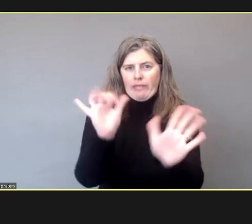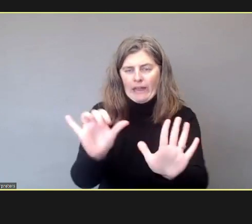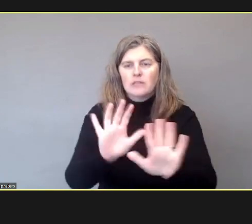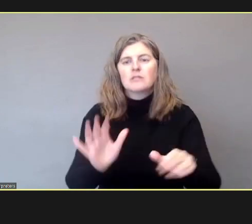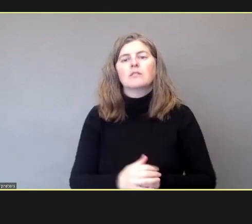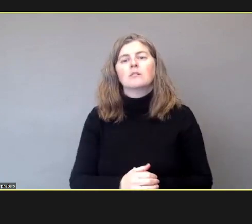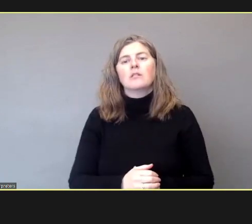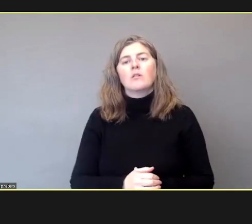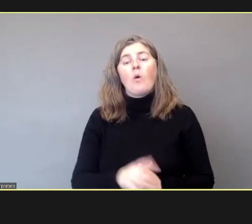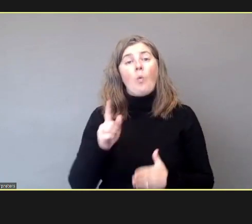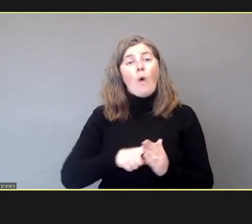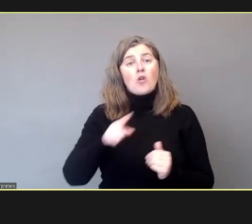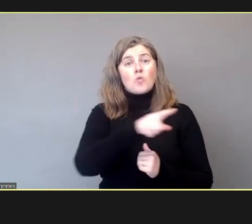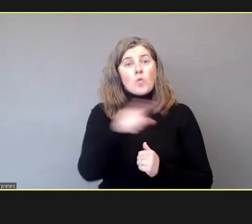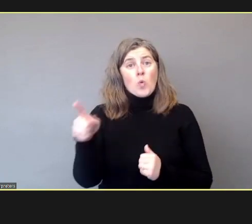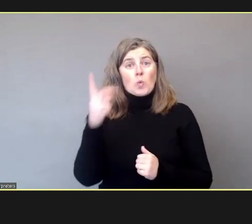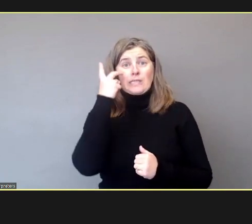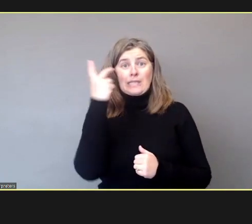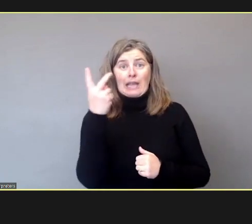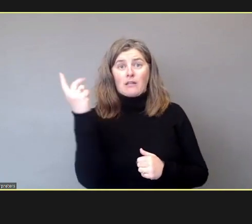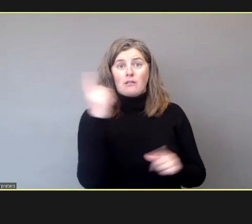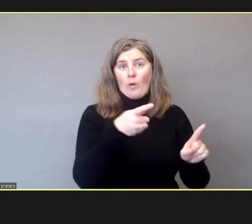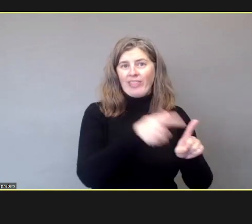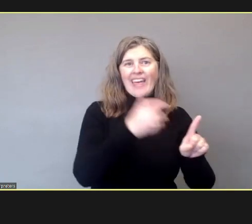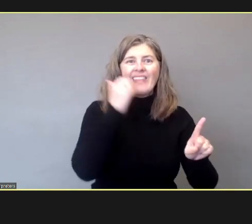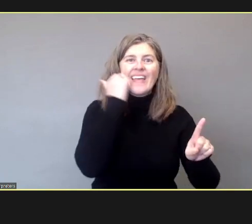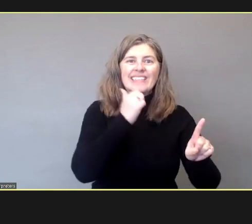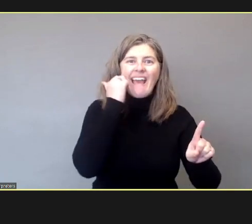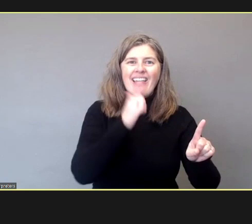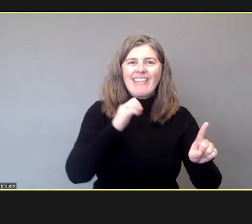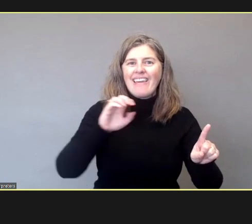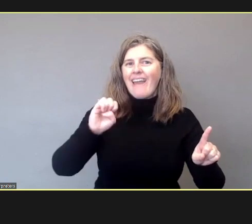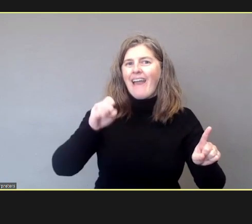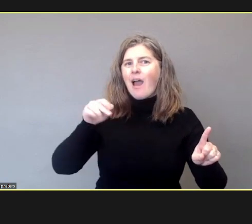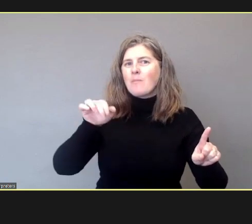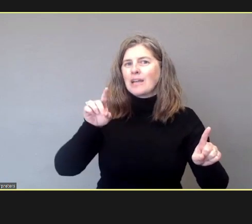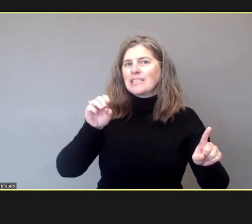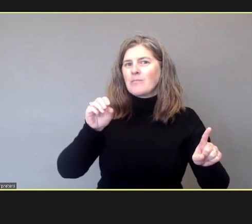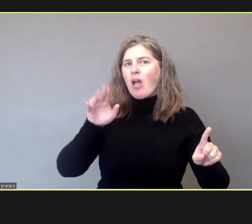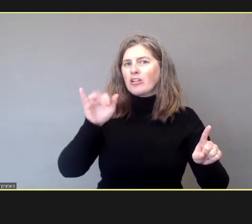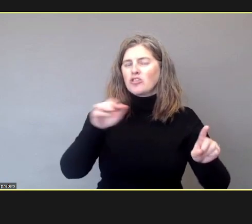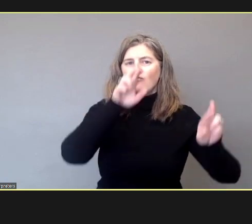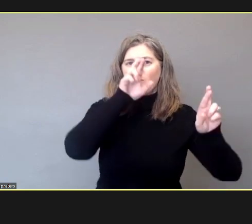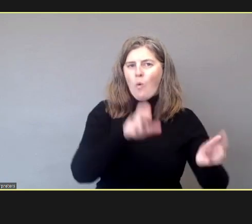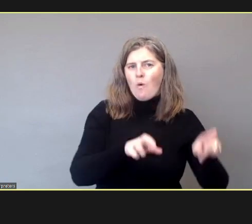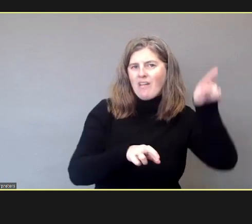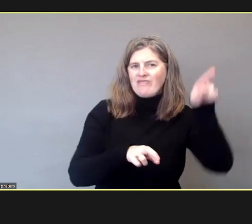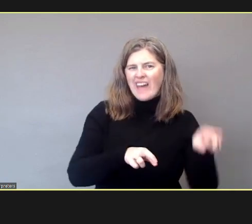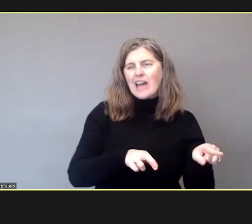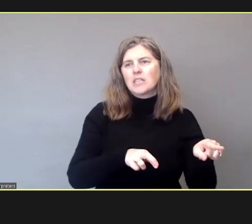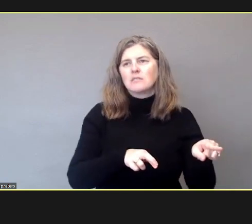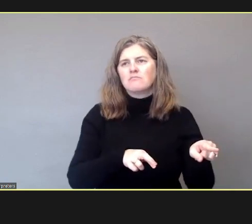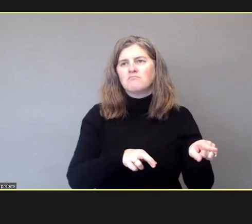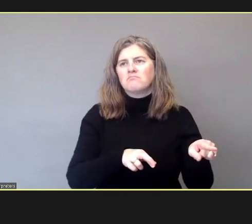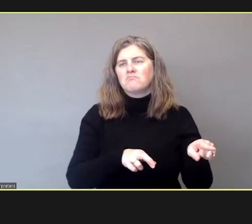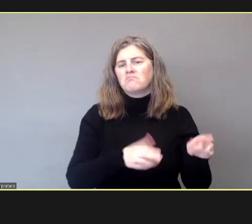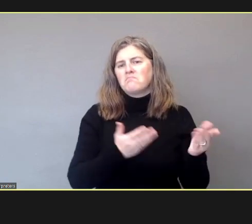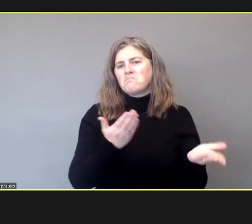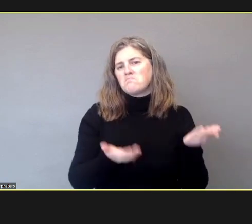that what you see in the daily epidemiology report represents probably